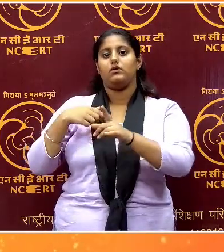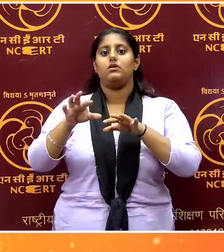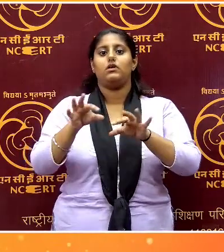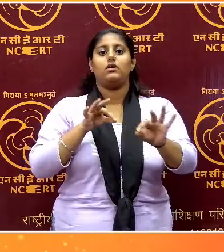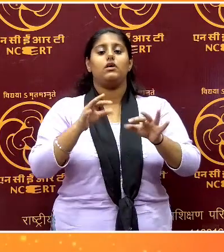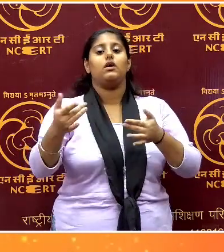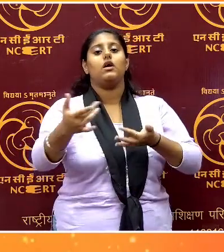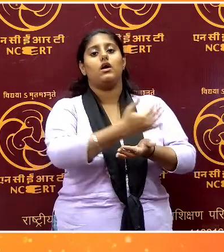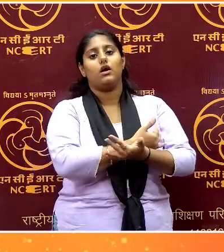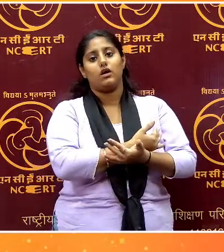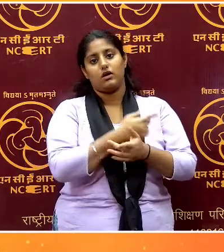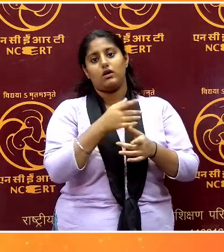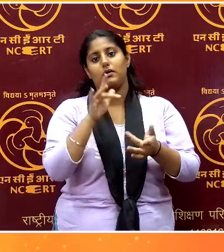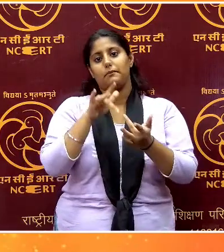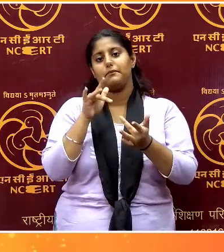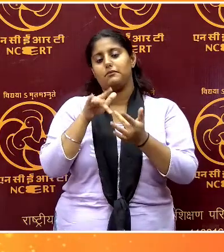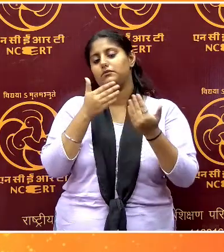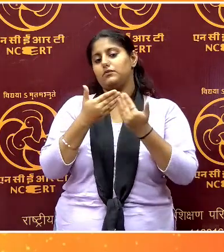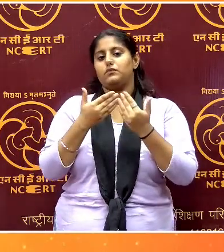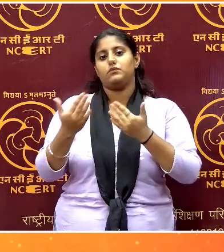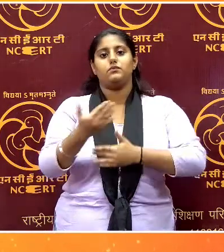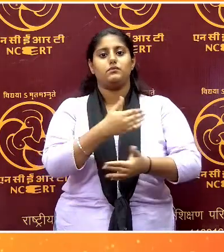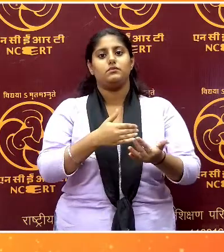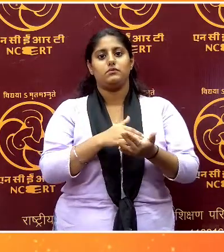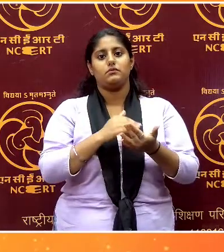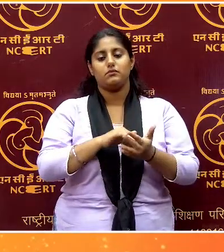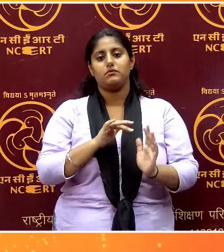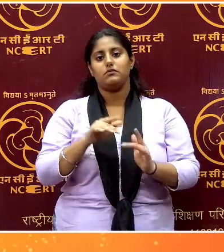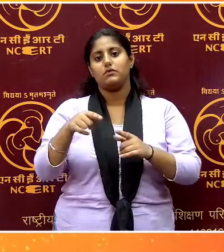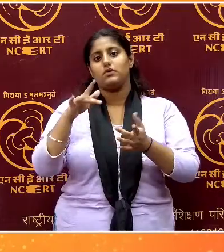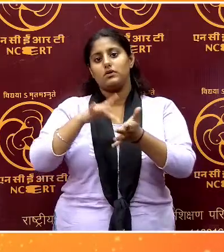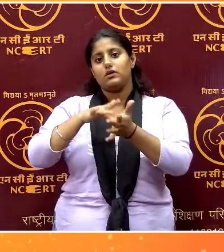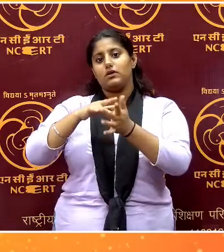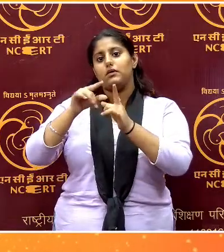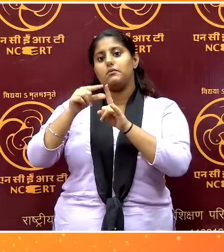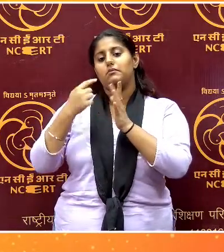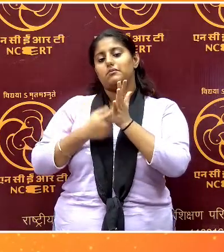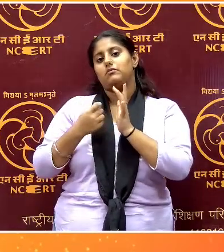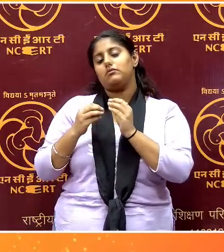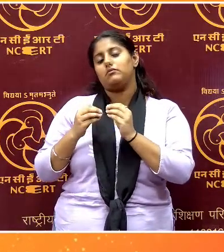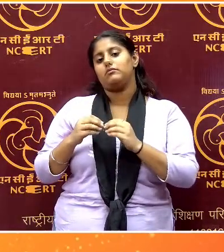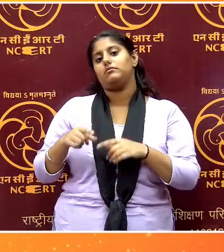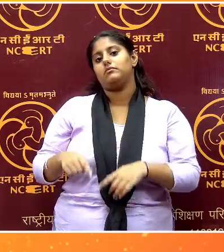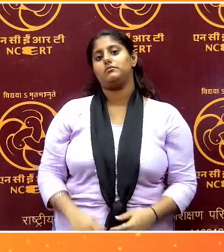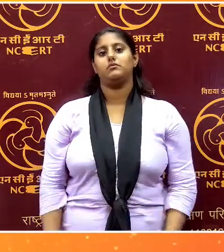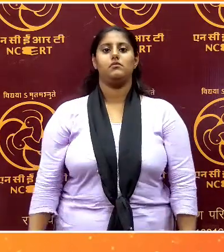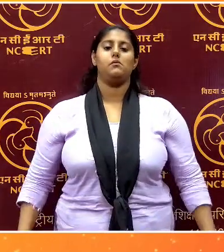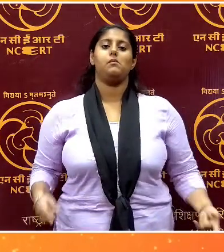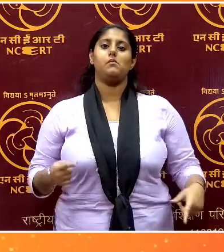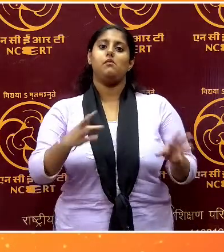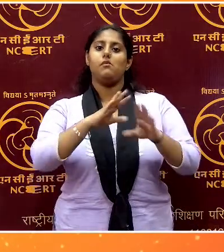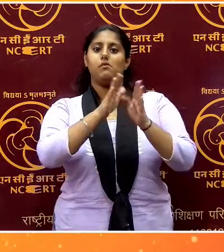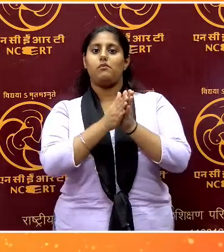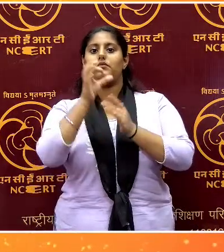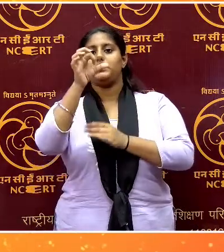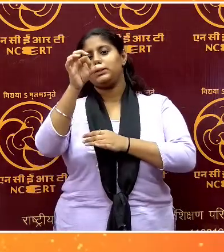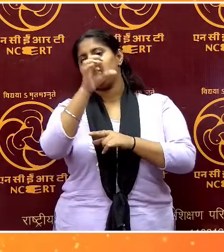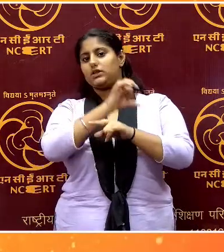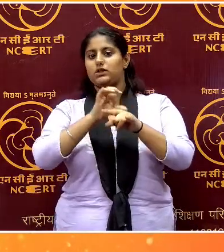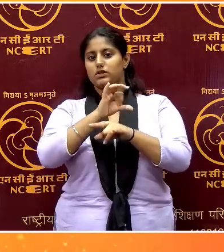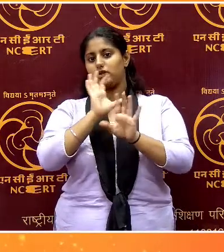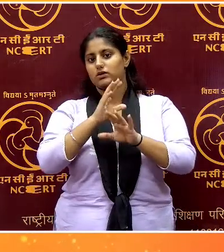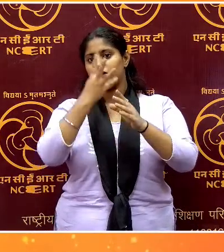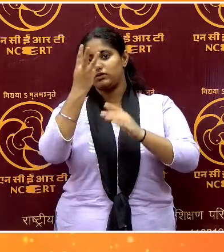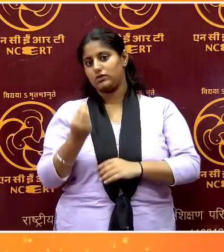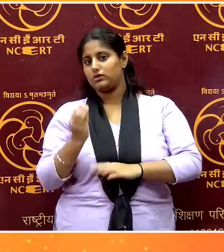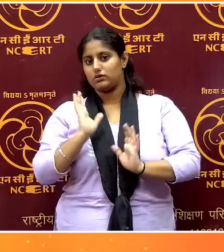of his middle school in Barasia regarding how often they slept at least 9 hours during the